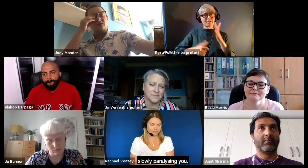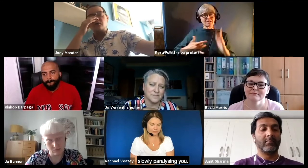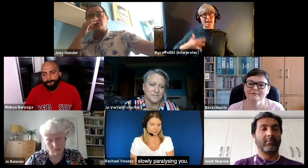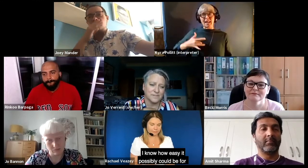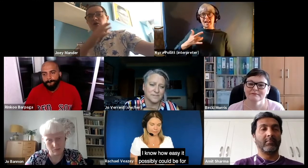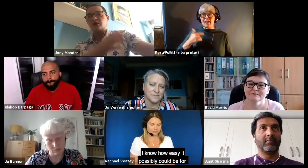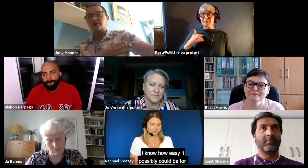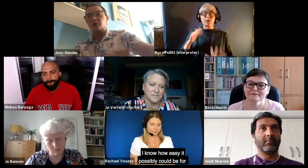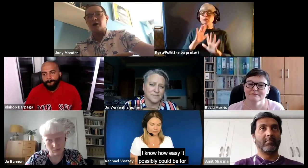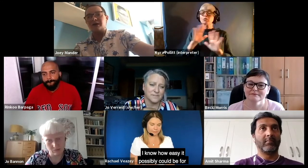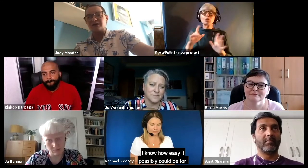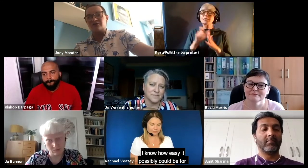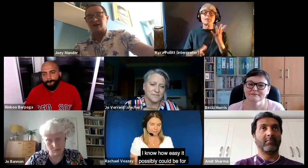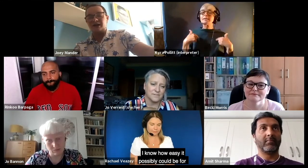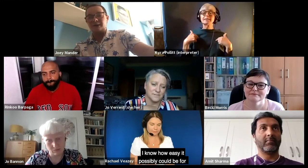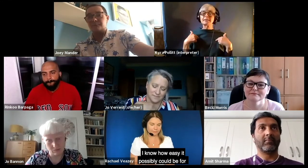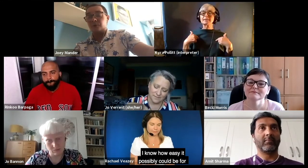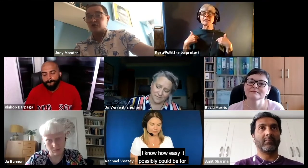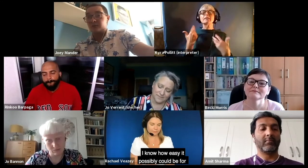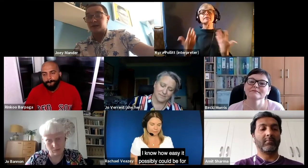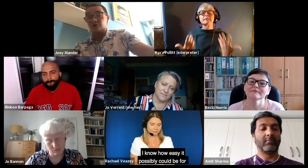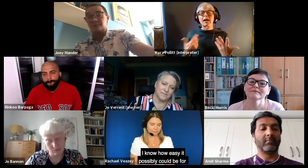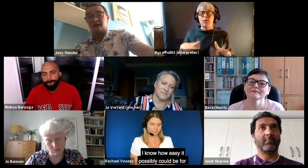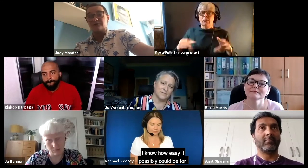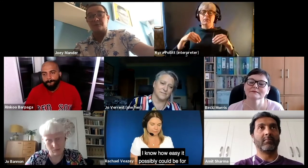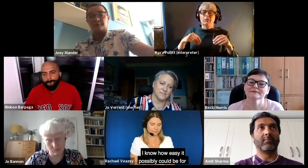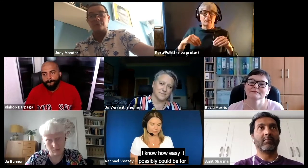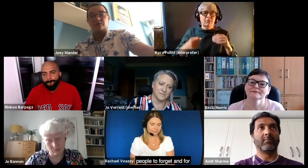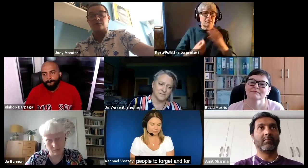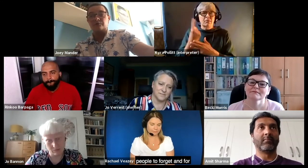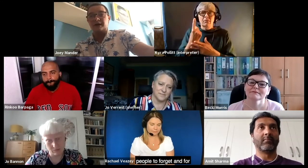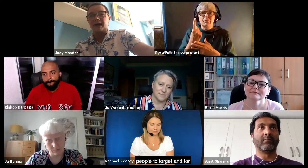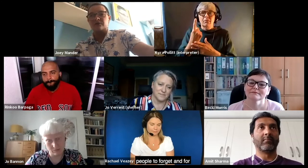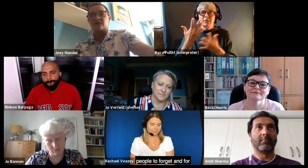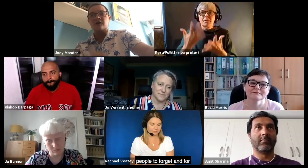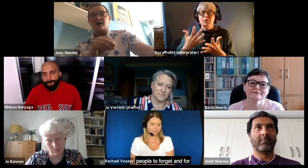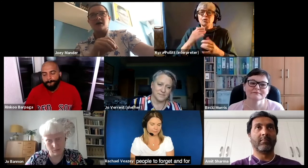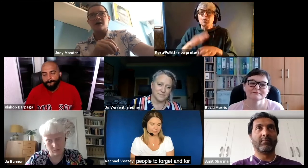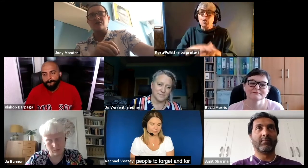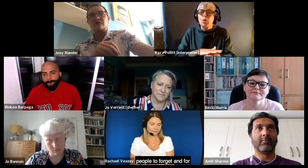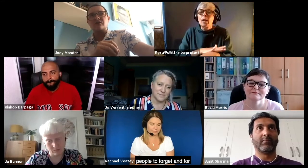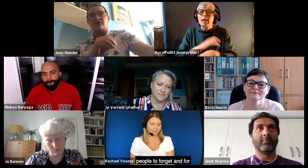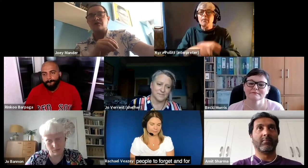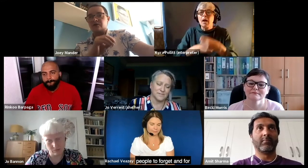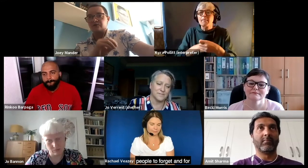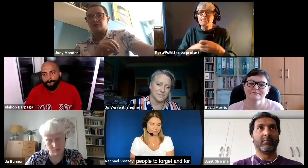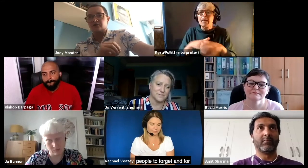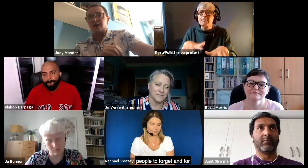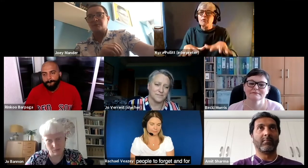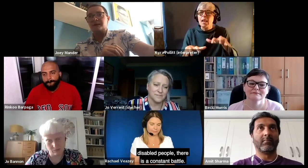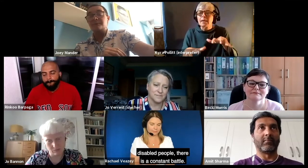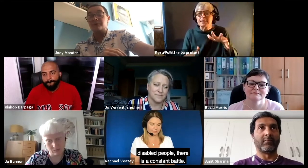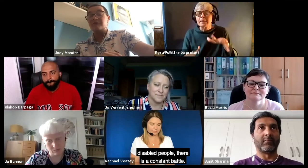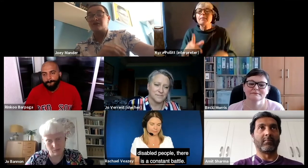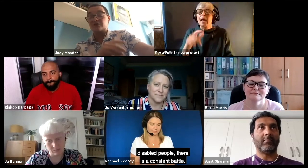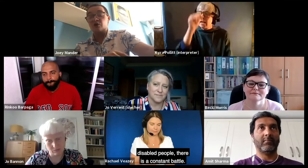And I know how easy it possibly could be for people to forget. And for